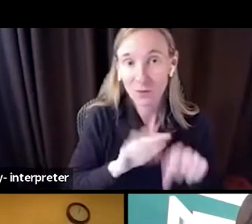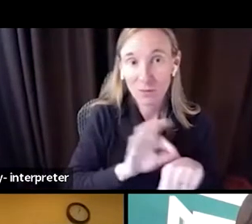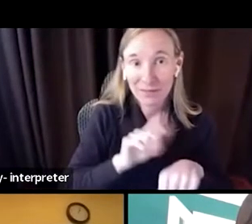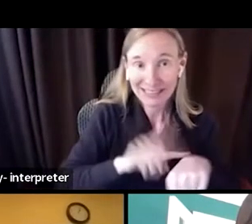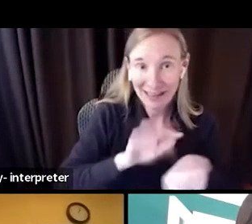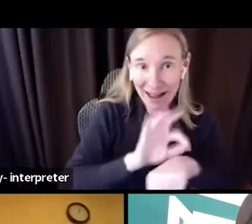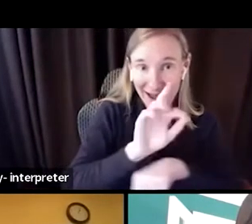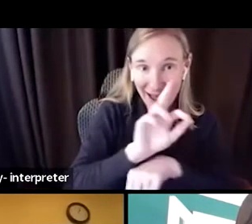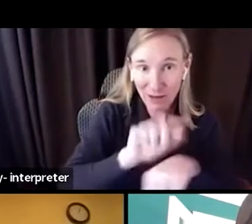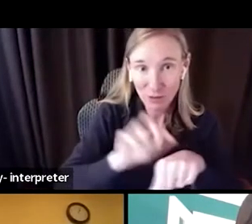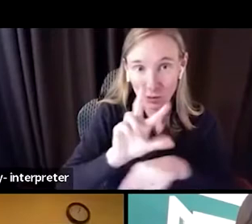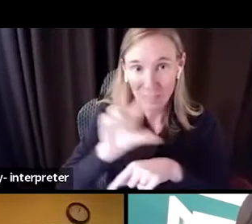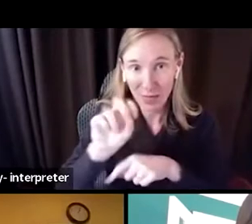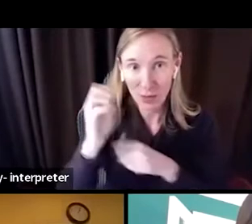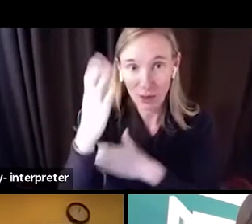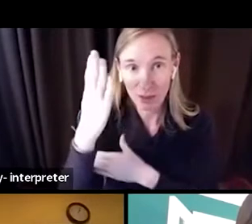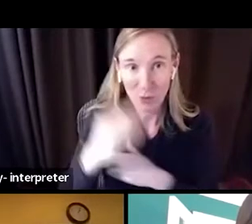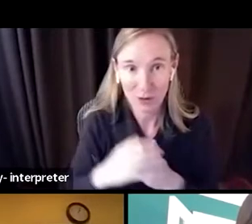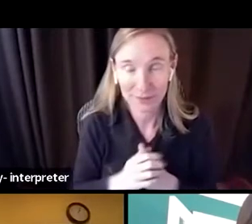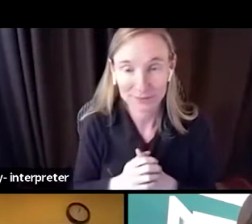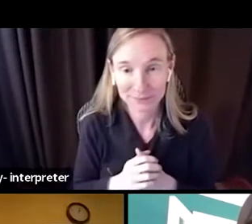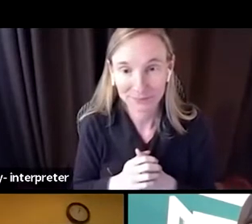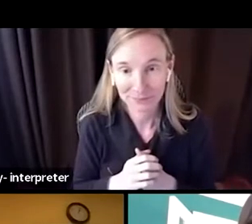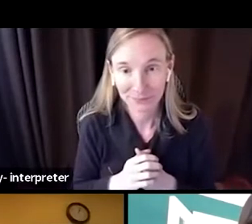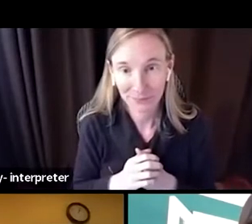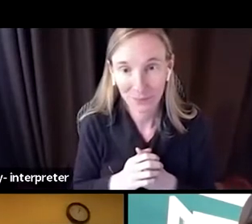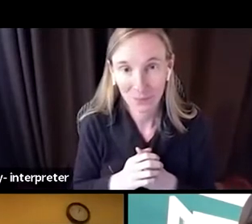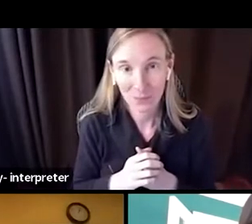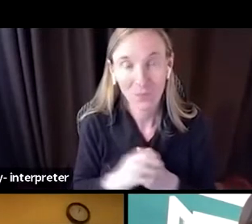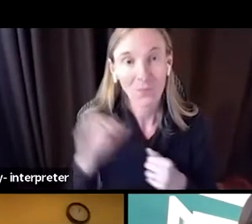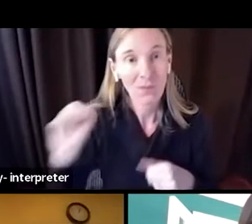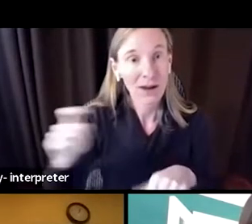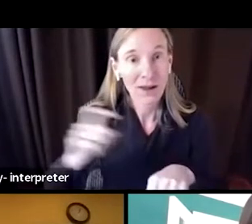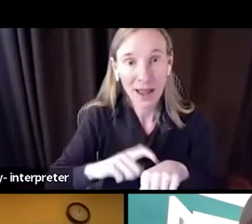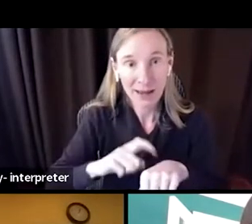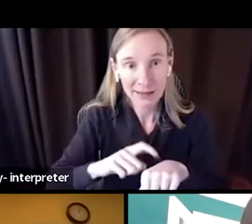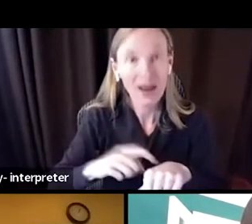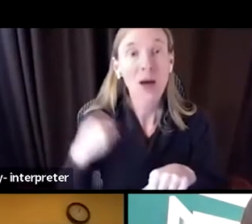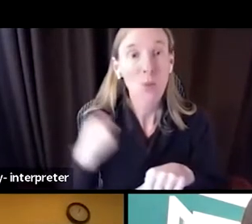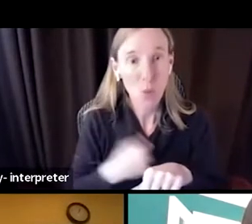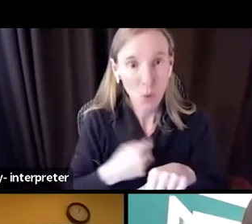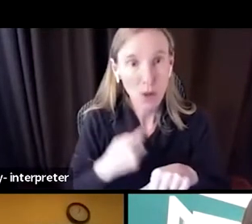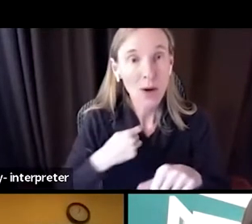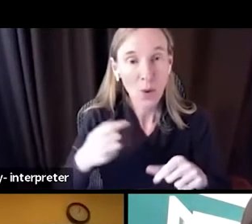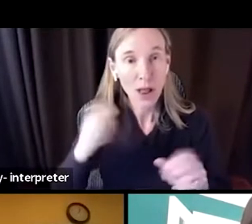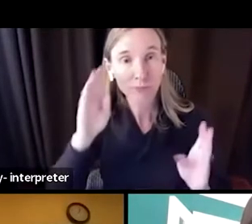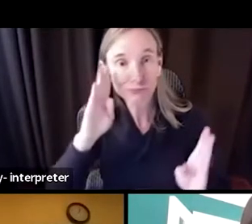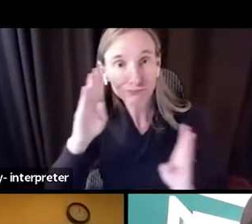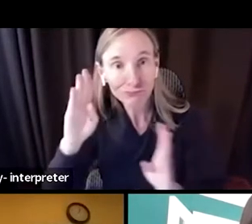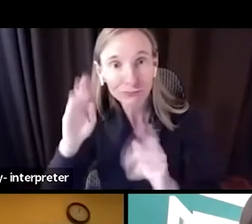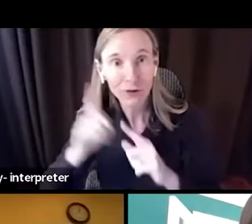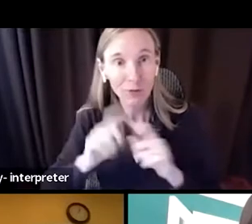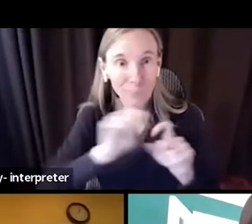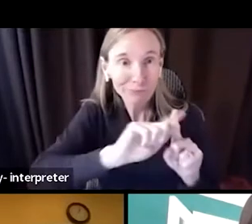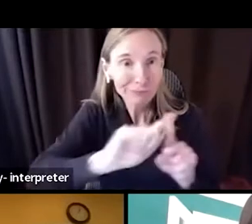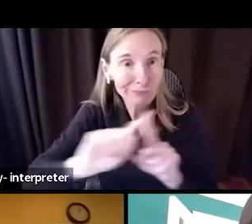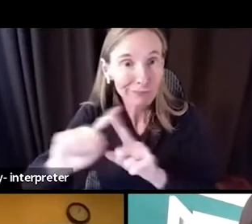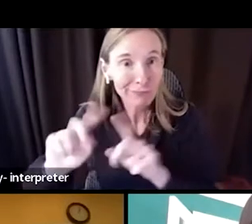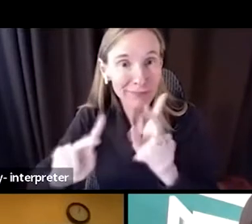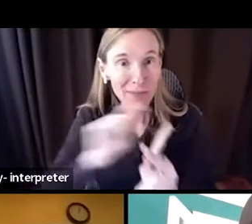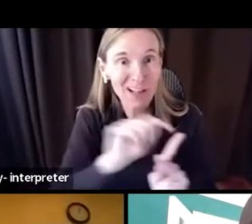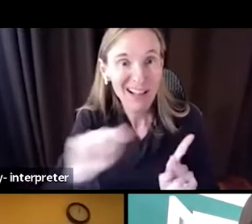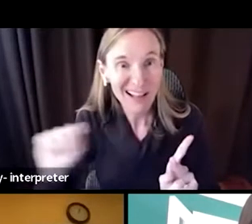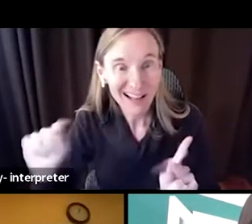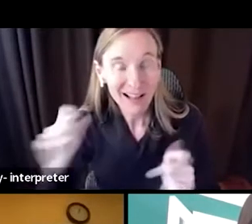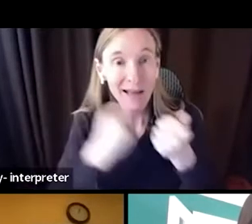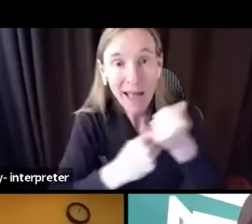to 10:30 a.m. And at that time, we'll be hearing from some